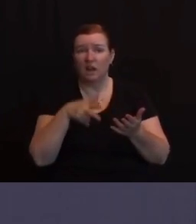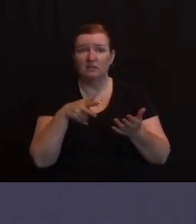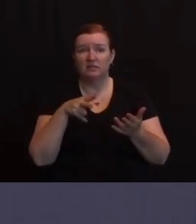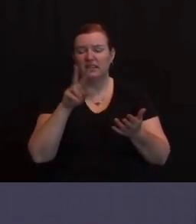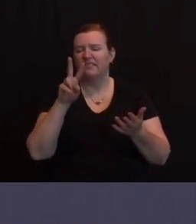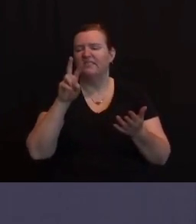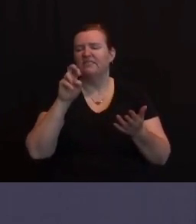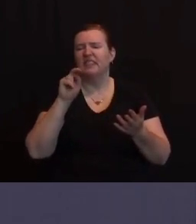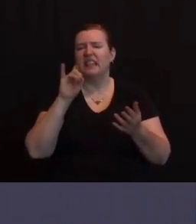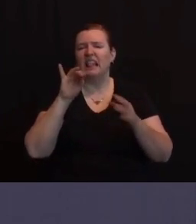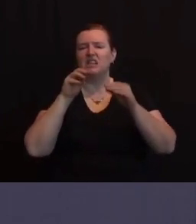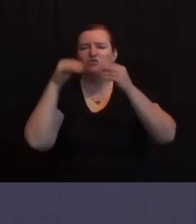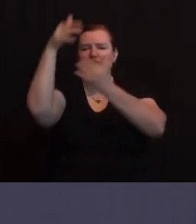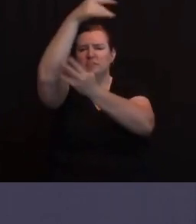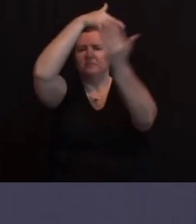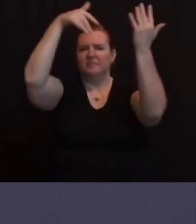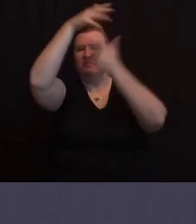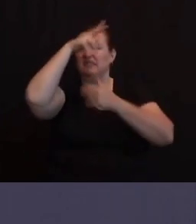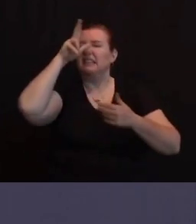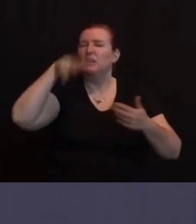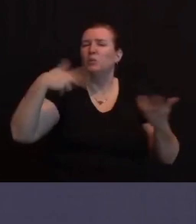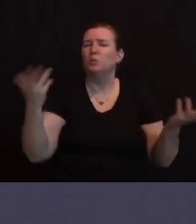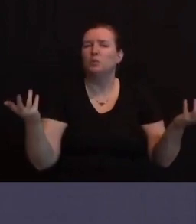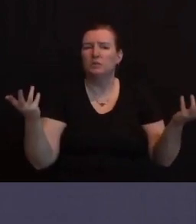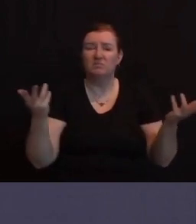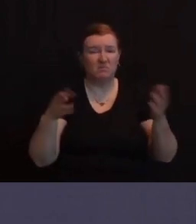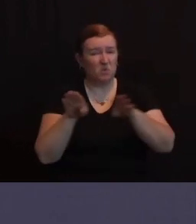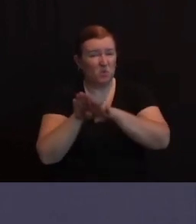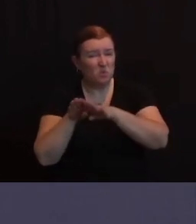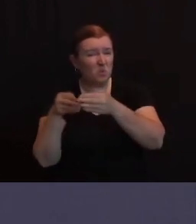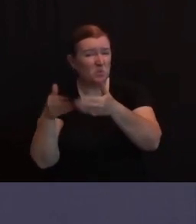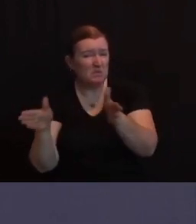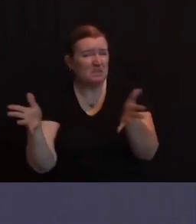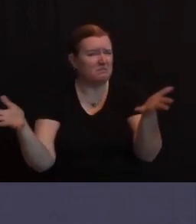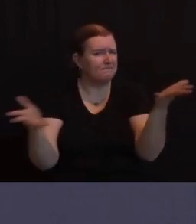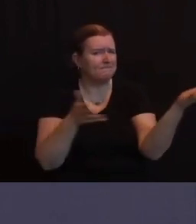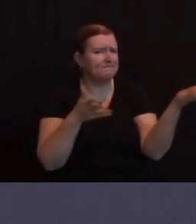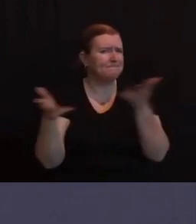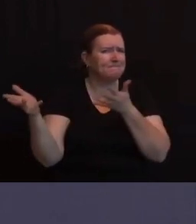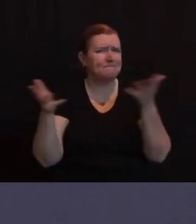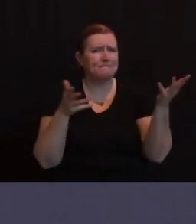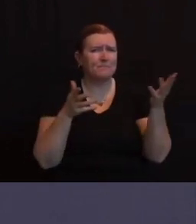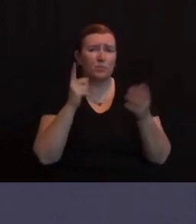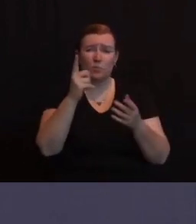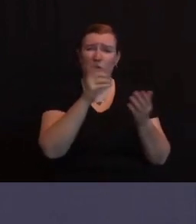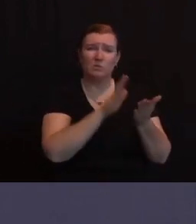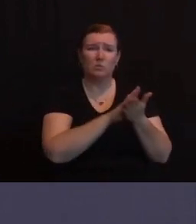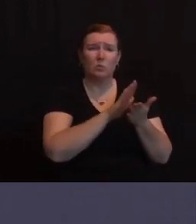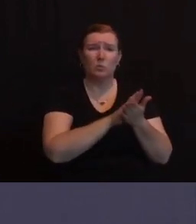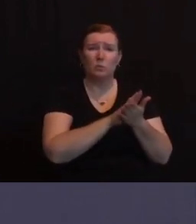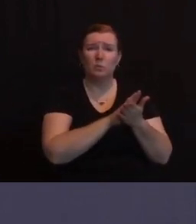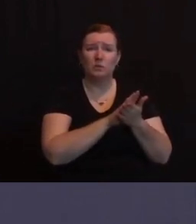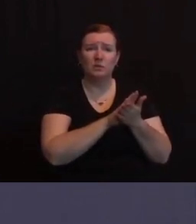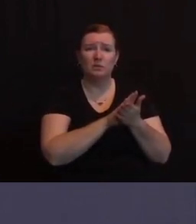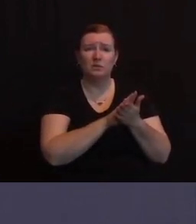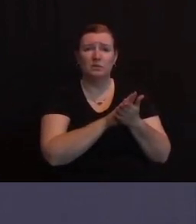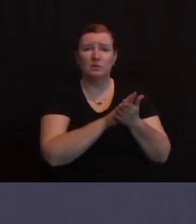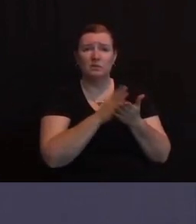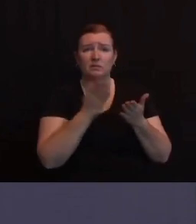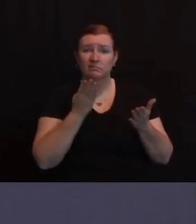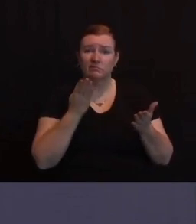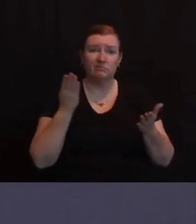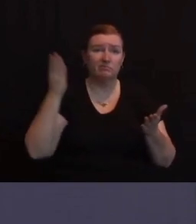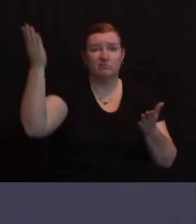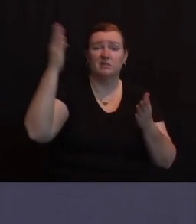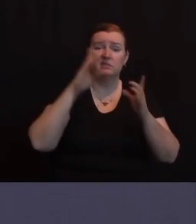because they also don't have good ventilation? At least one school district has presented the Department of Education with a plan